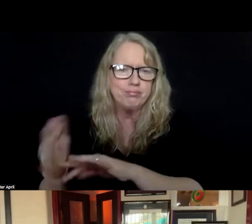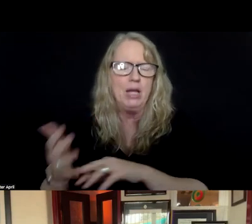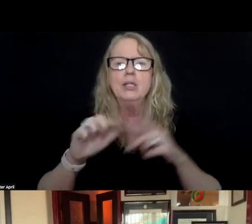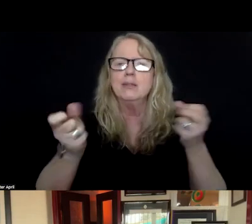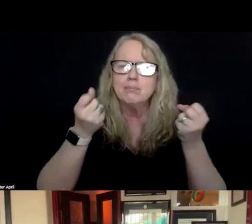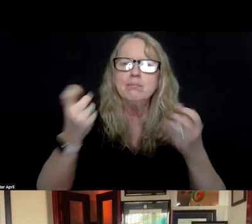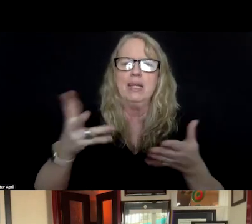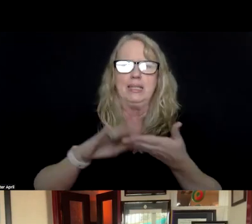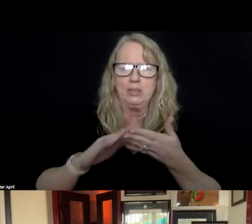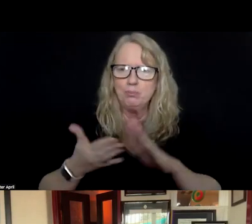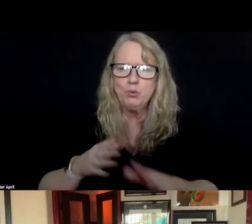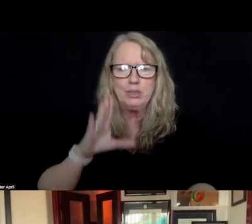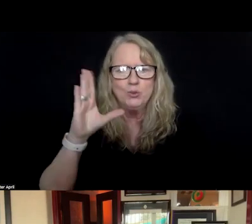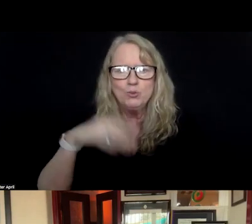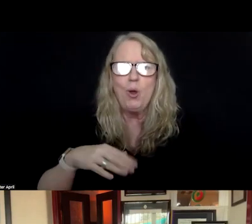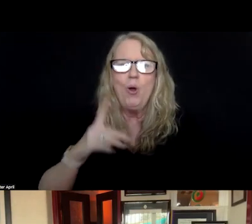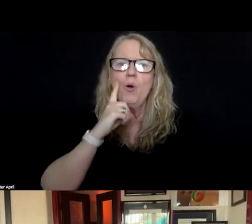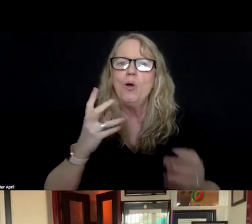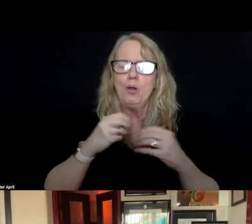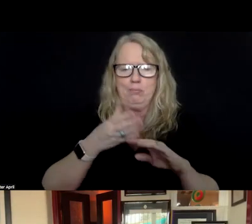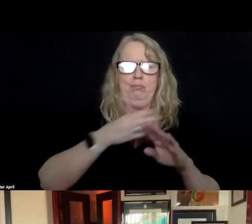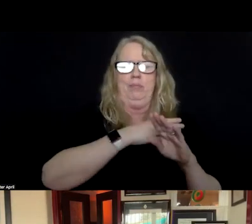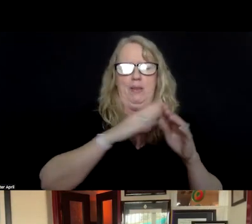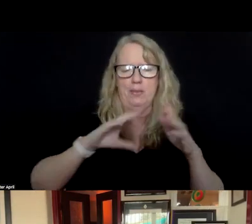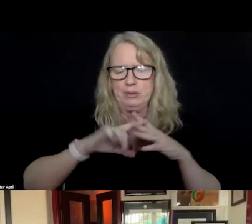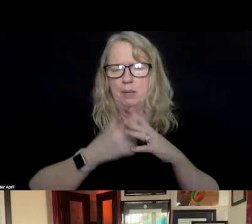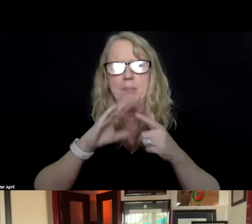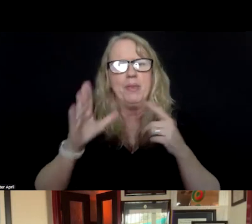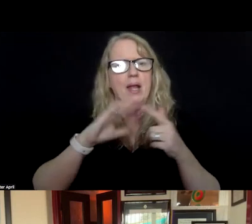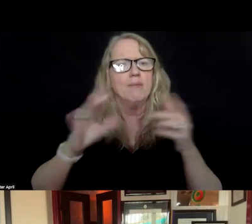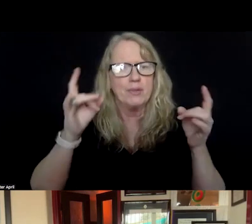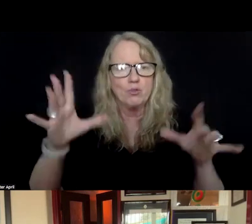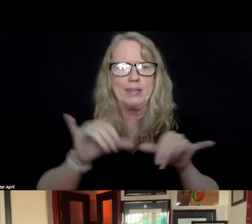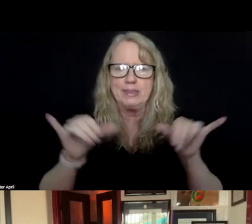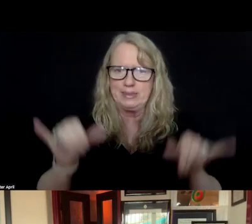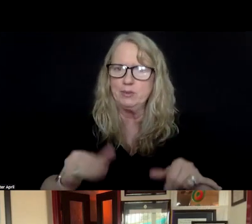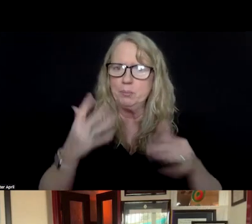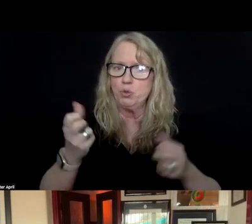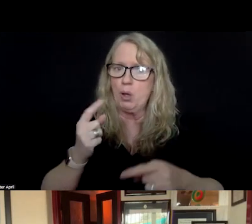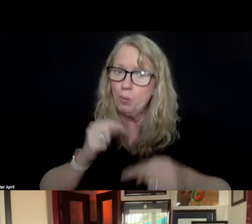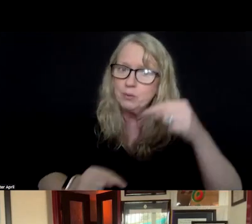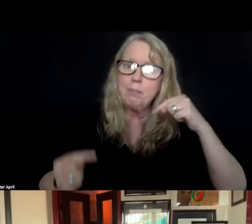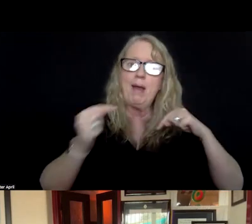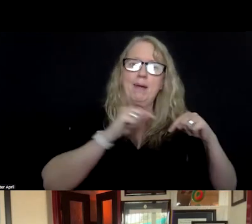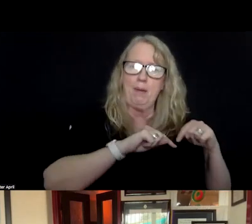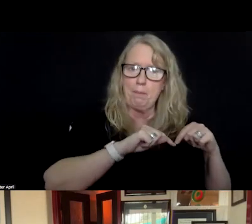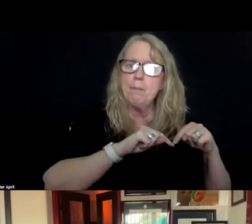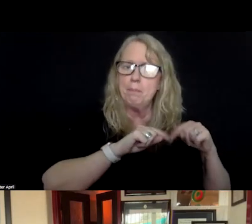communities are, in their more earlier stages of having a crisis system. So I want to back up though. Next slide.